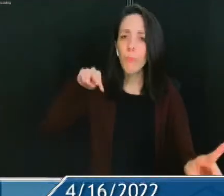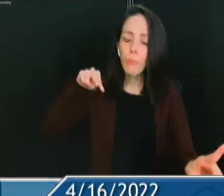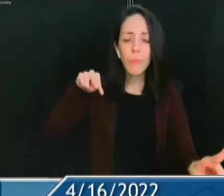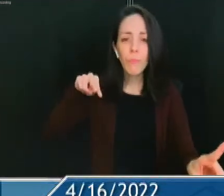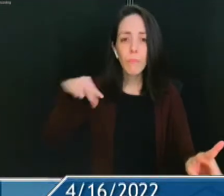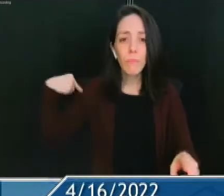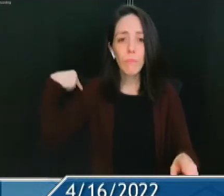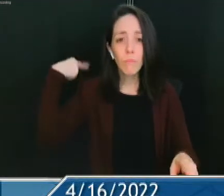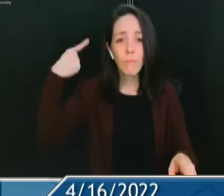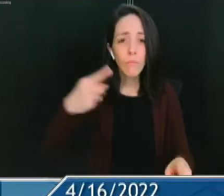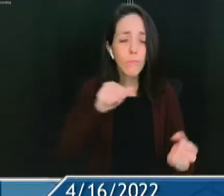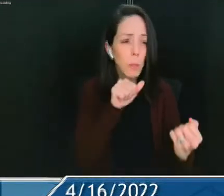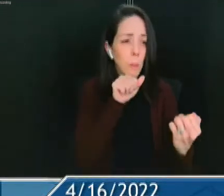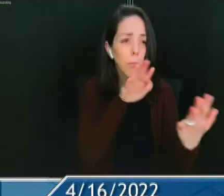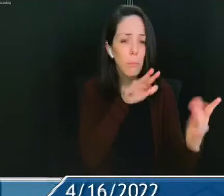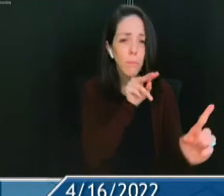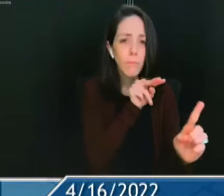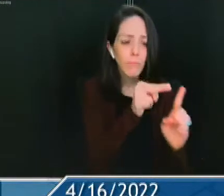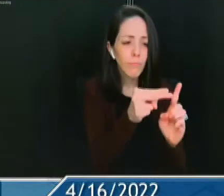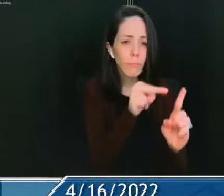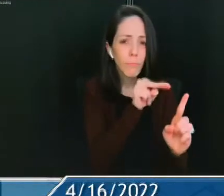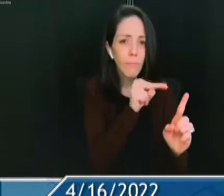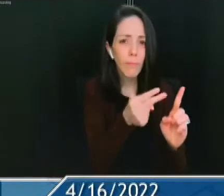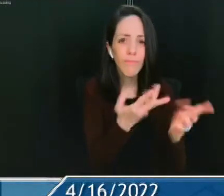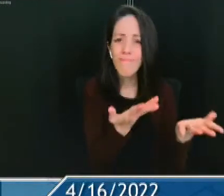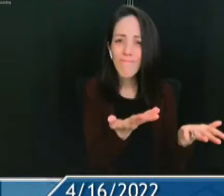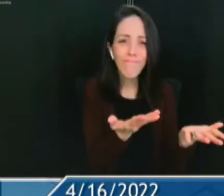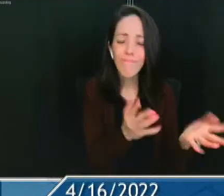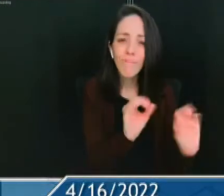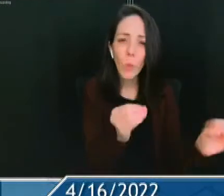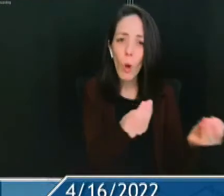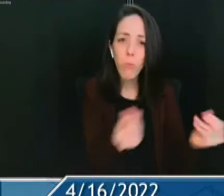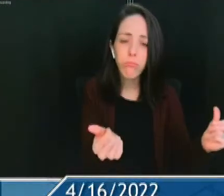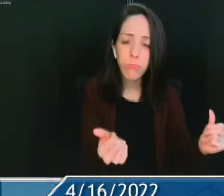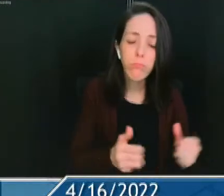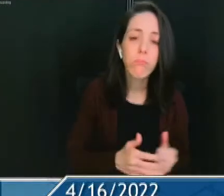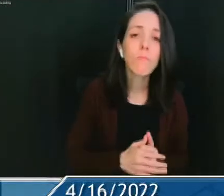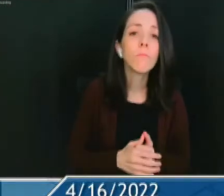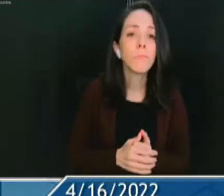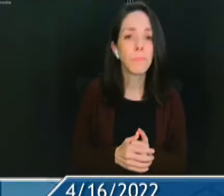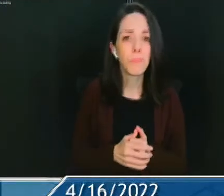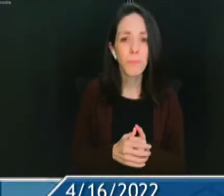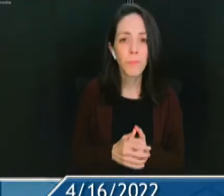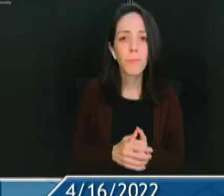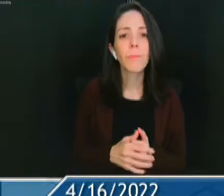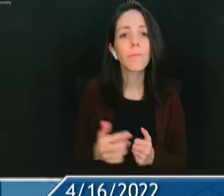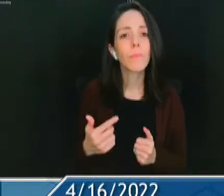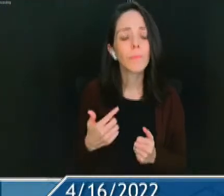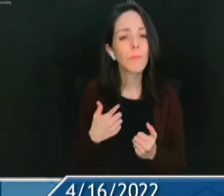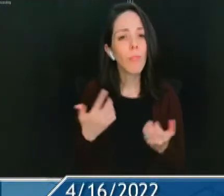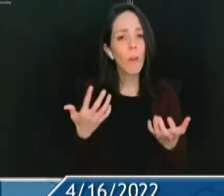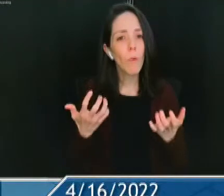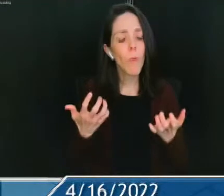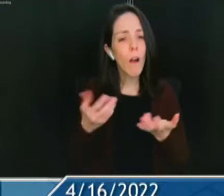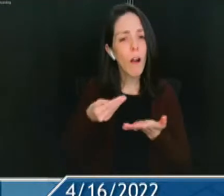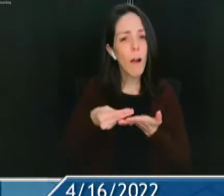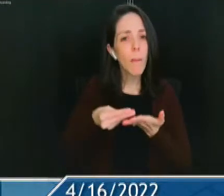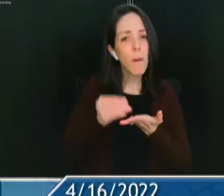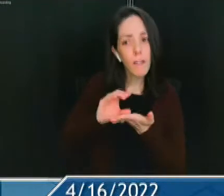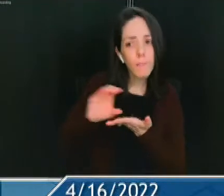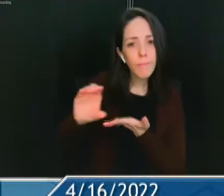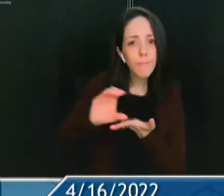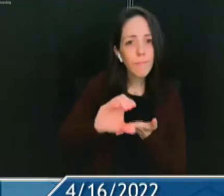for the last, for a long time. And again, I want to put money into the hands of small business